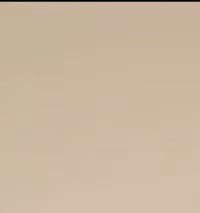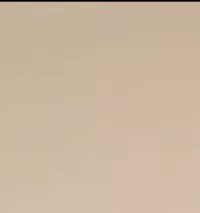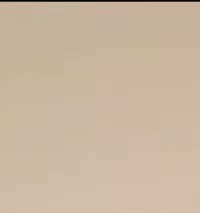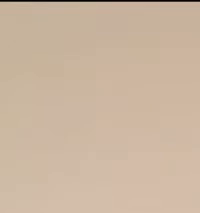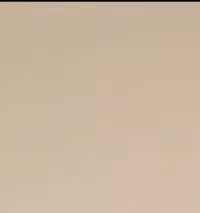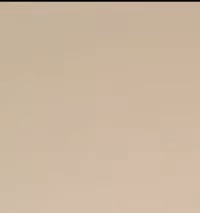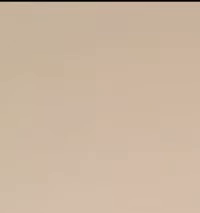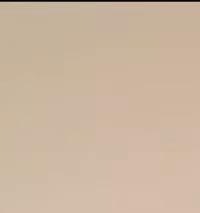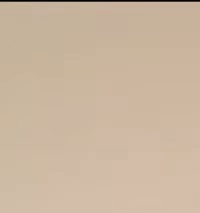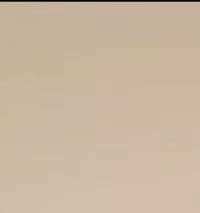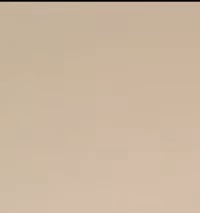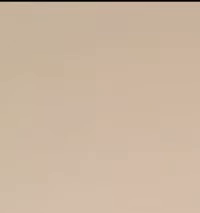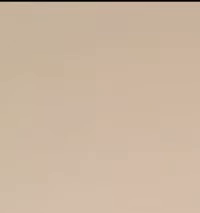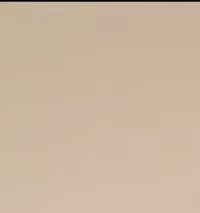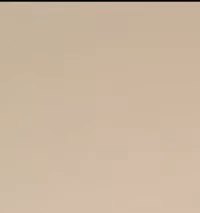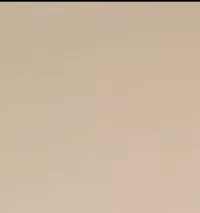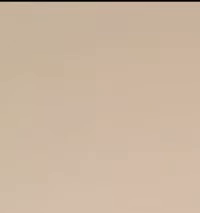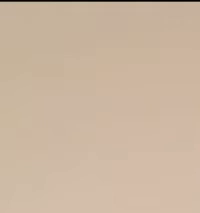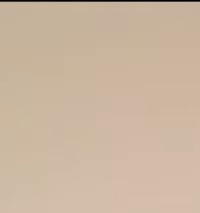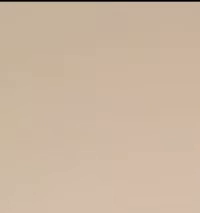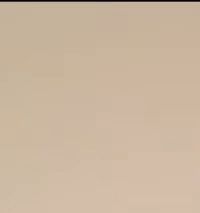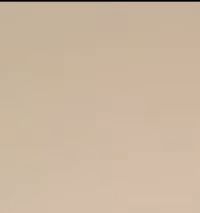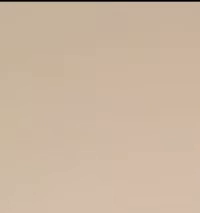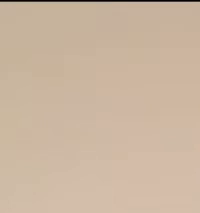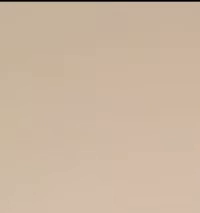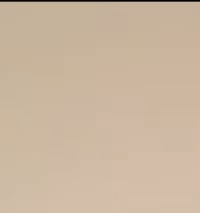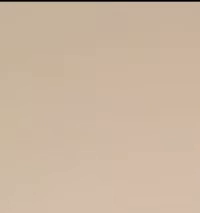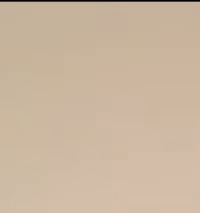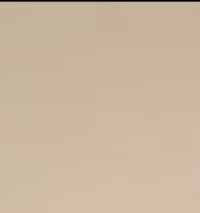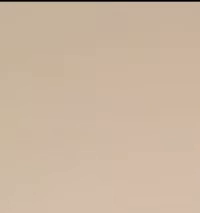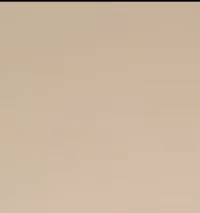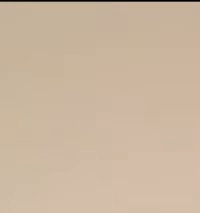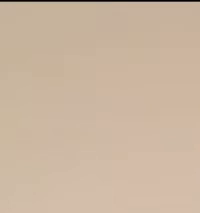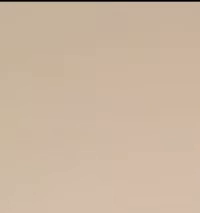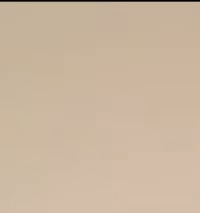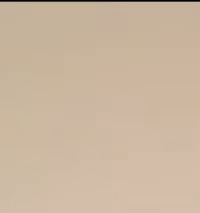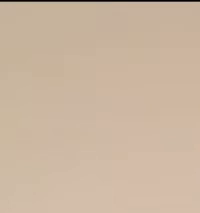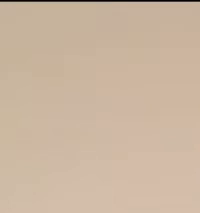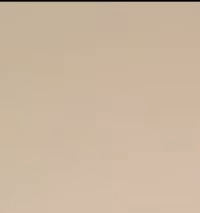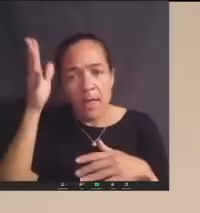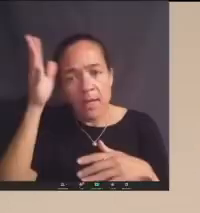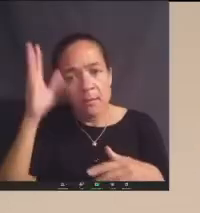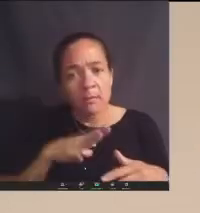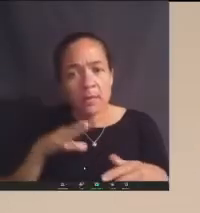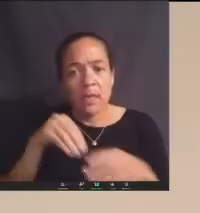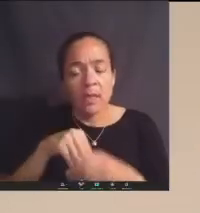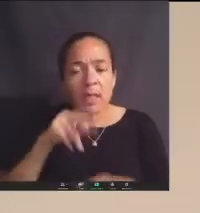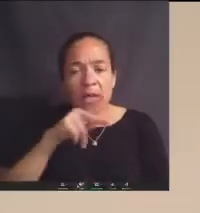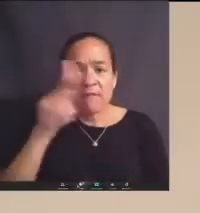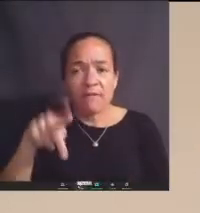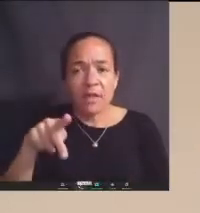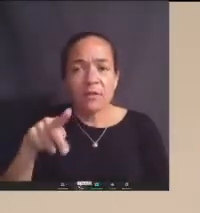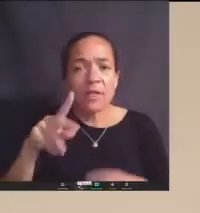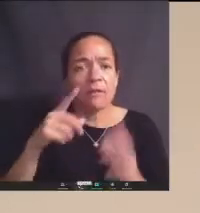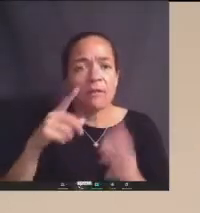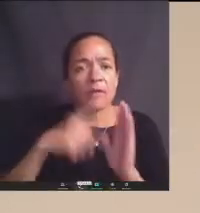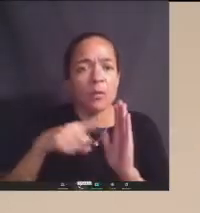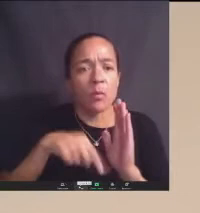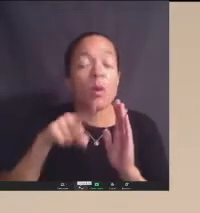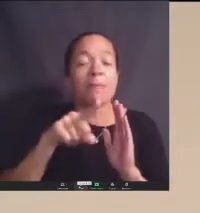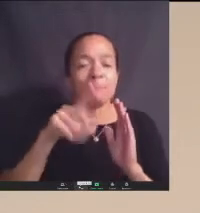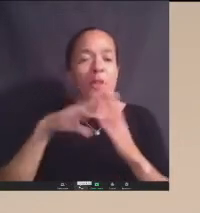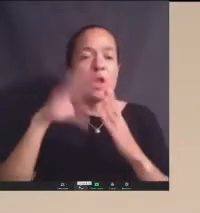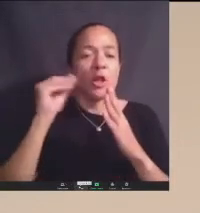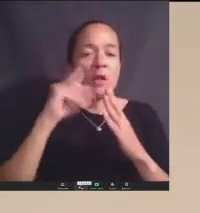in U.S. cities from Detroit to Philadelphia to learn what they were doing for others in their communities. Yep. Did you find